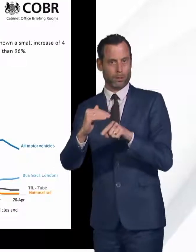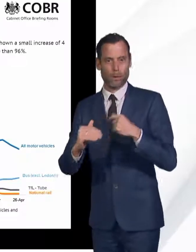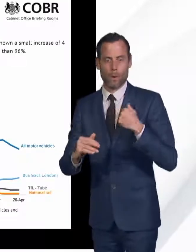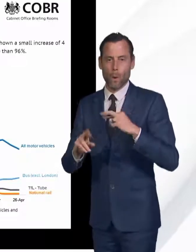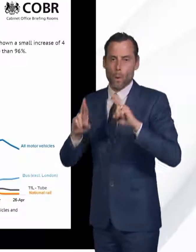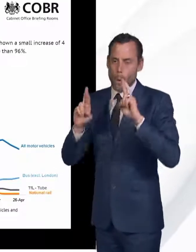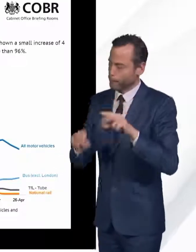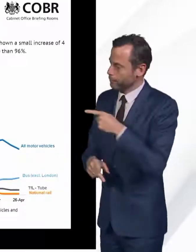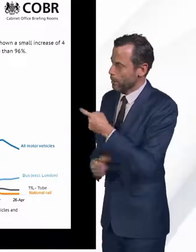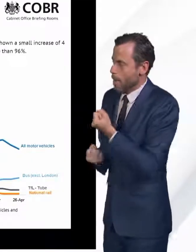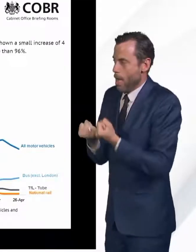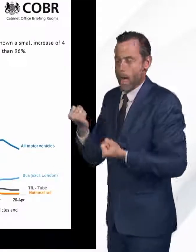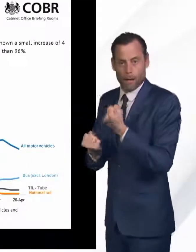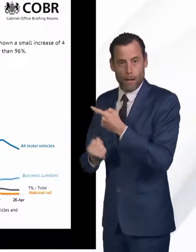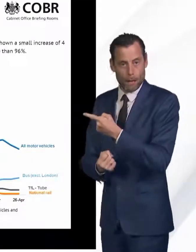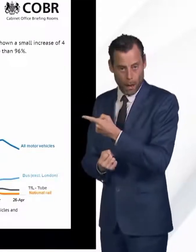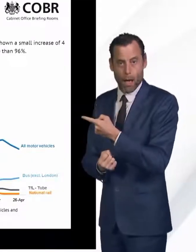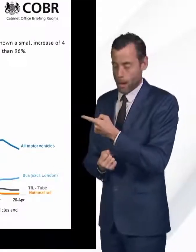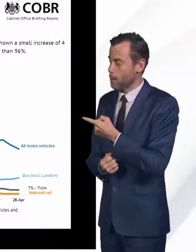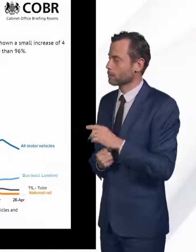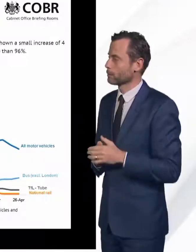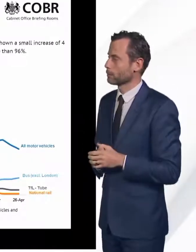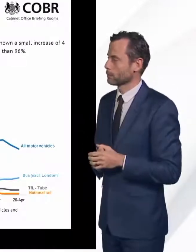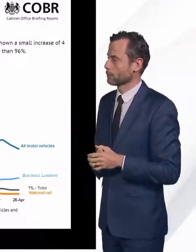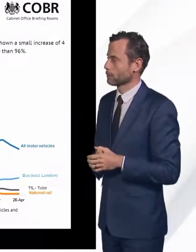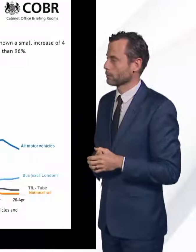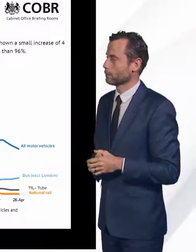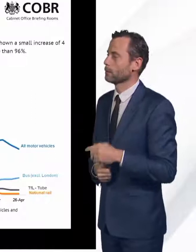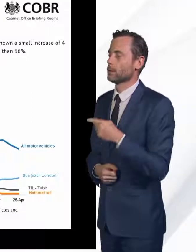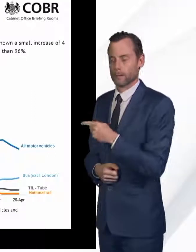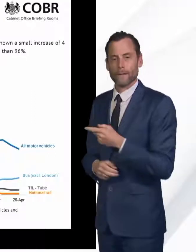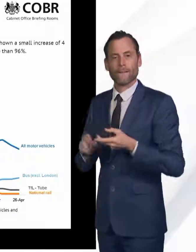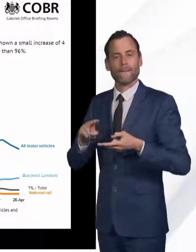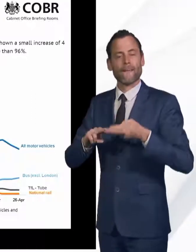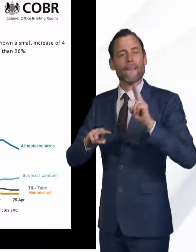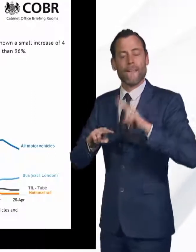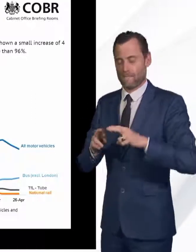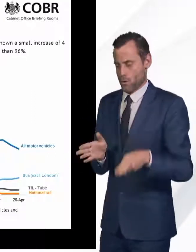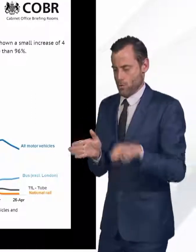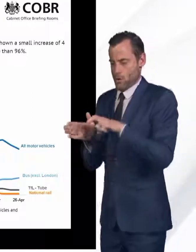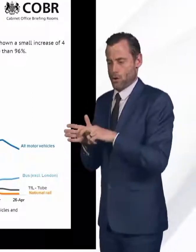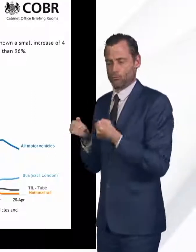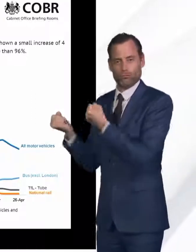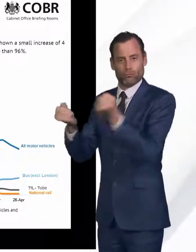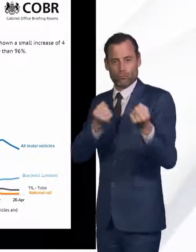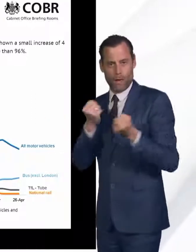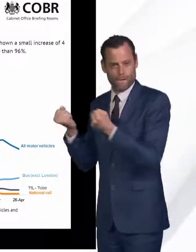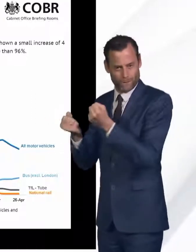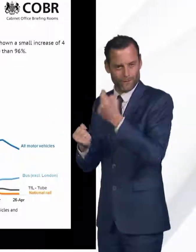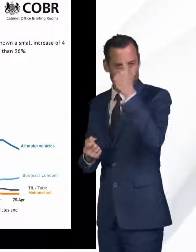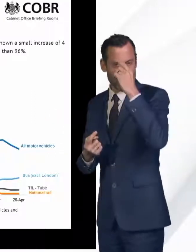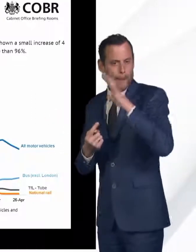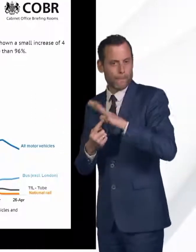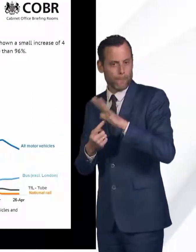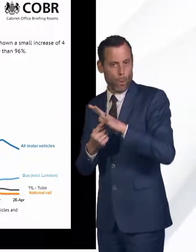motor vehicles who are not below 20% are practicing really excellent social distancing when they get it wherever it is